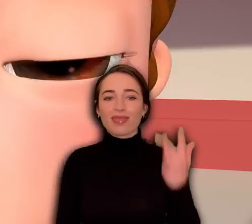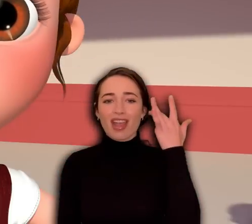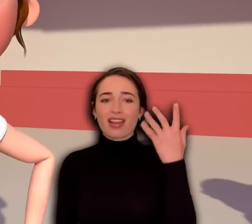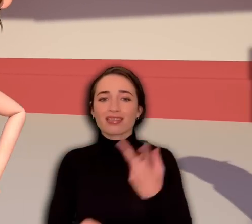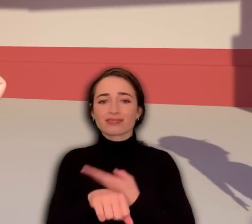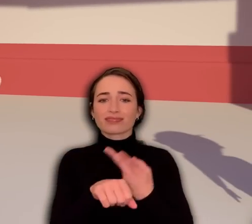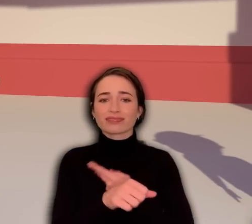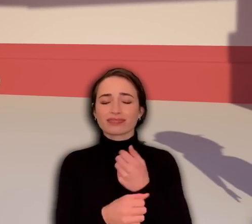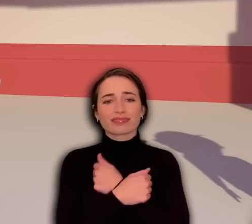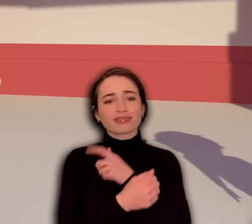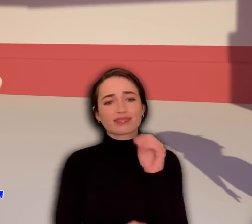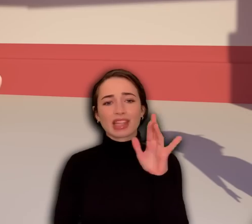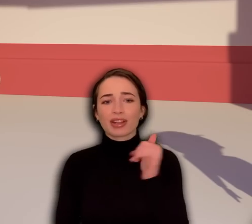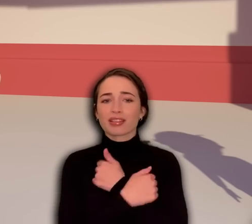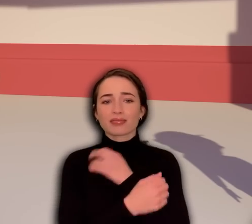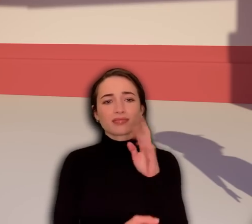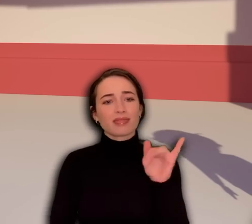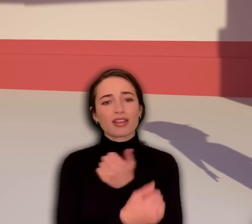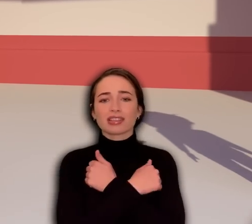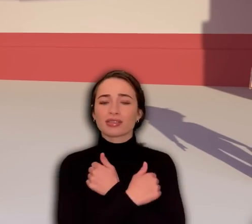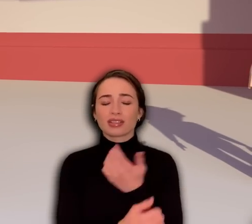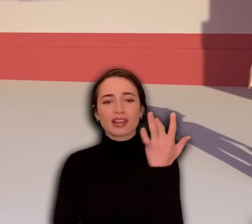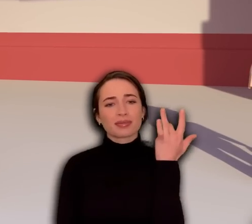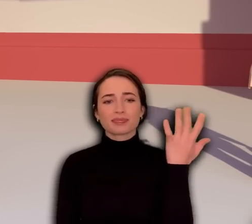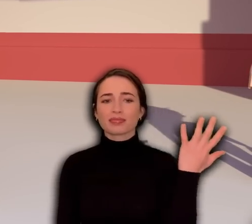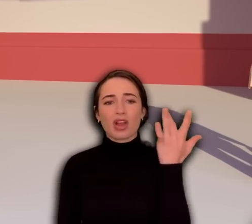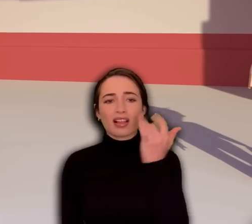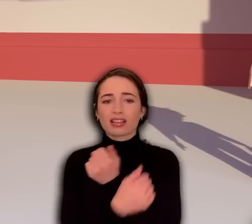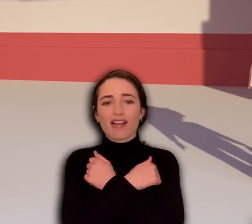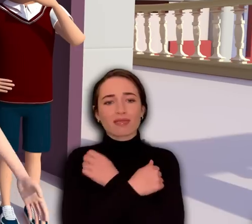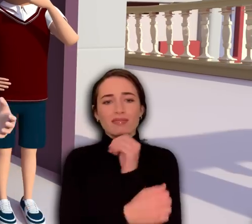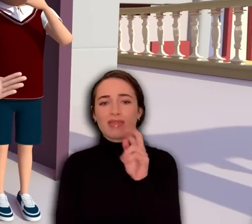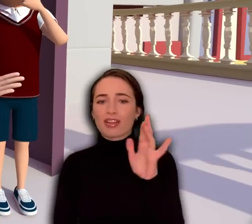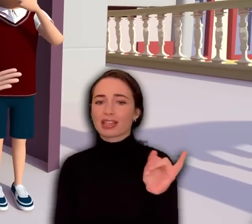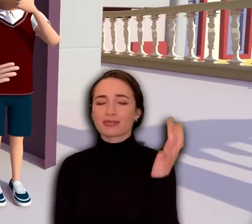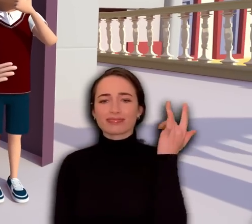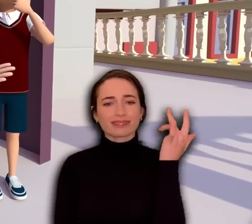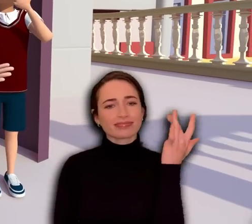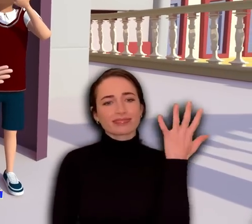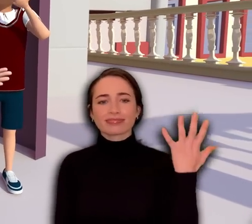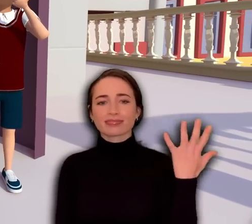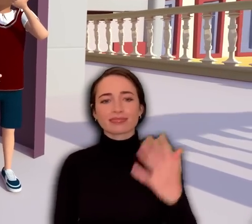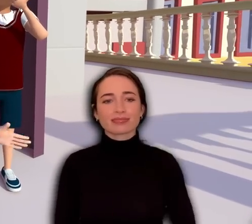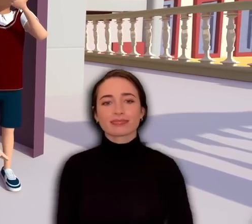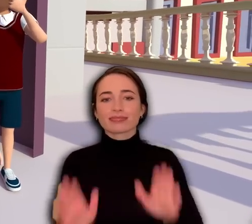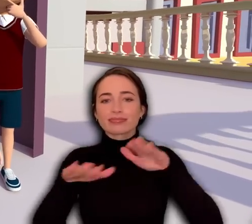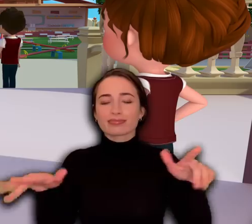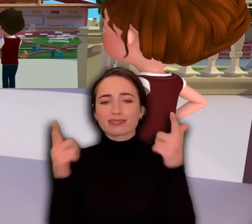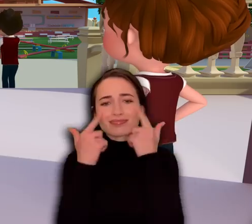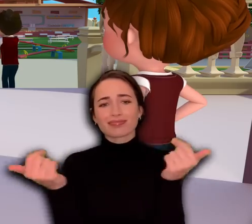why does the lamb love Mary so love Mary so love Mary so why does the lamb love Mary so the